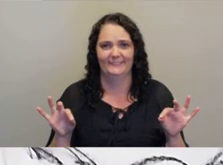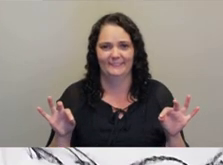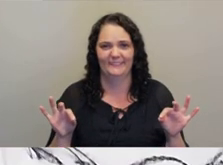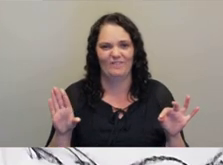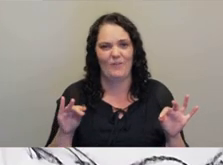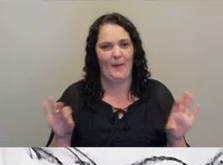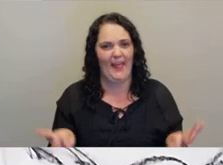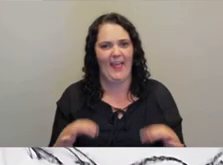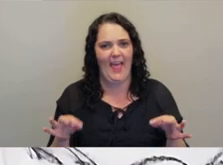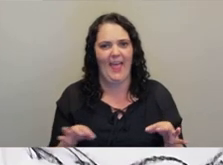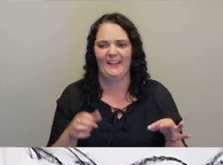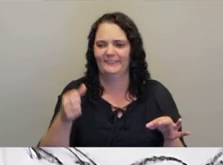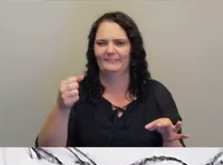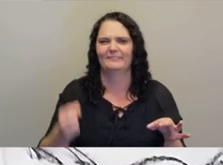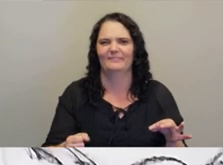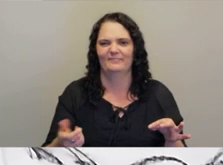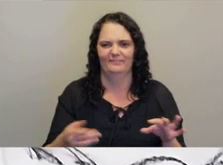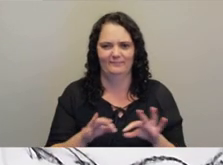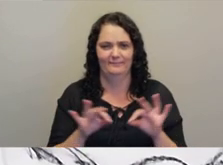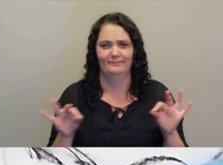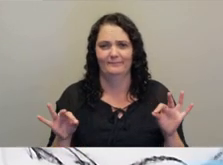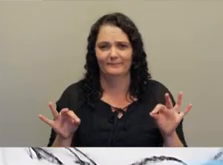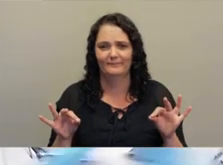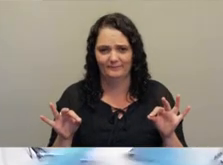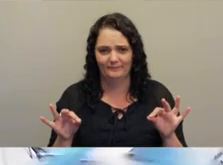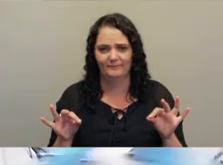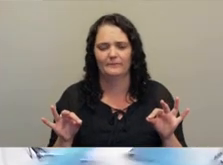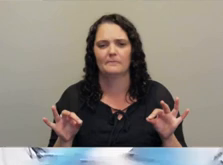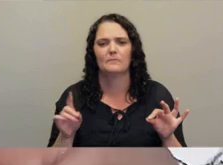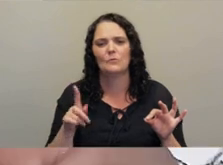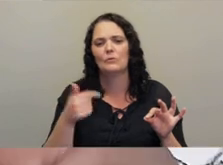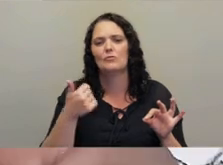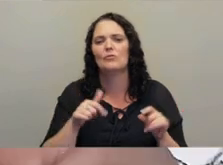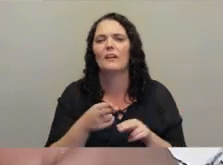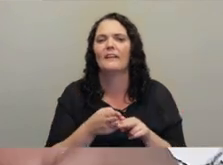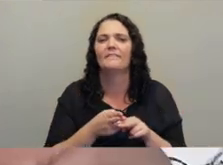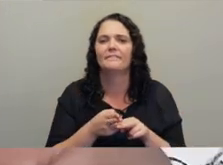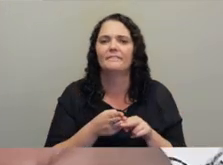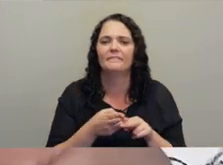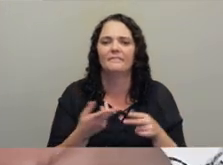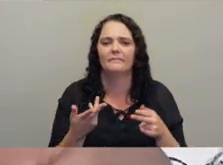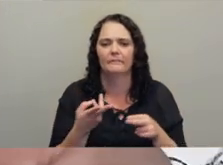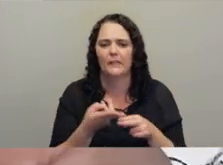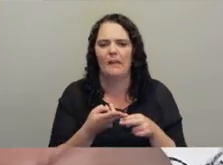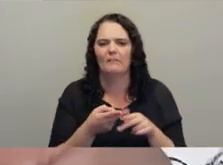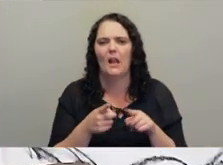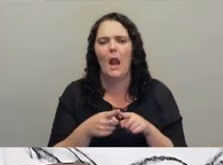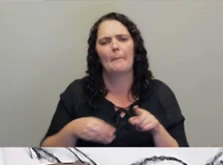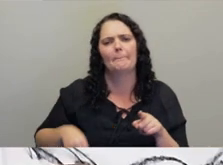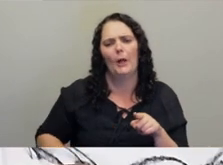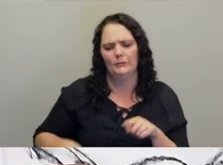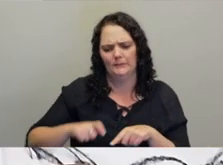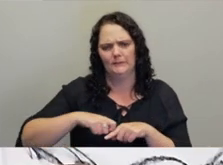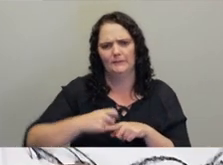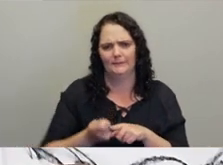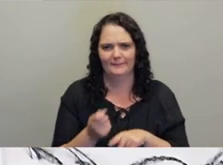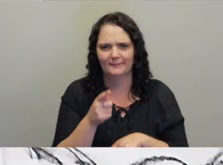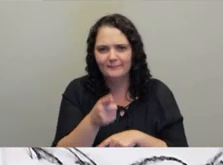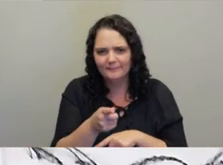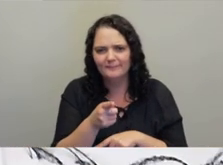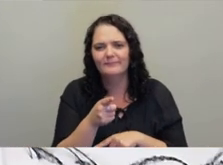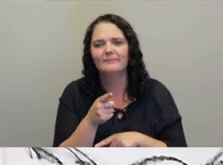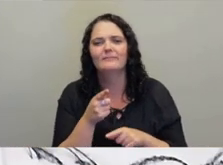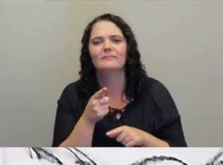bamboo. And then the only other thing that you would need is just any kind of a craft knife or pocket knife. Okay, this one uses a carpet